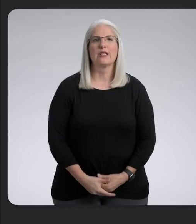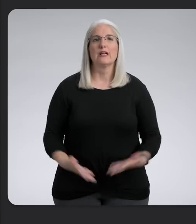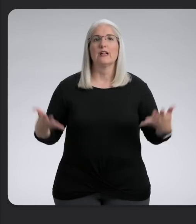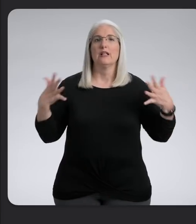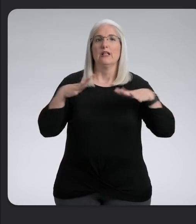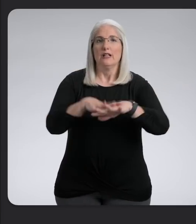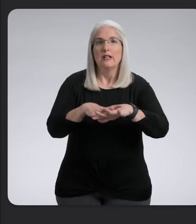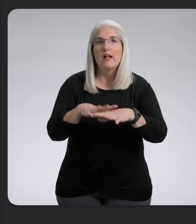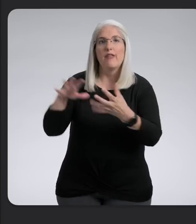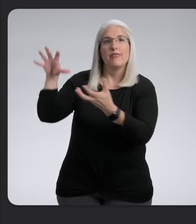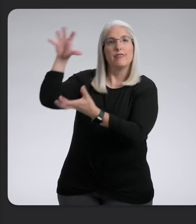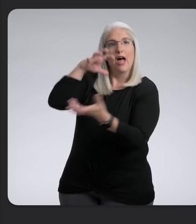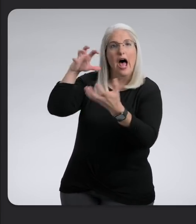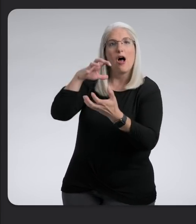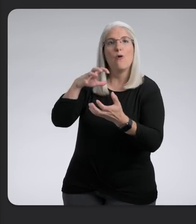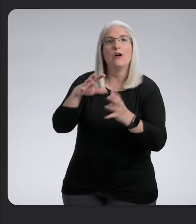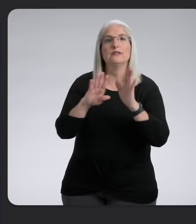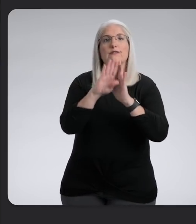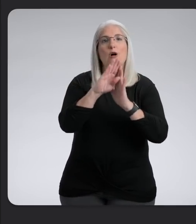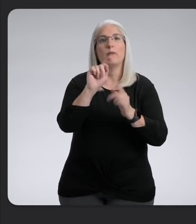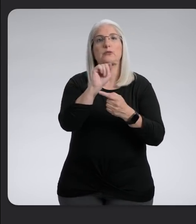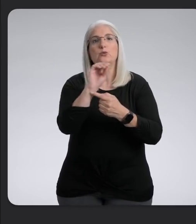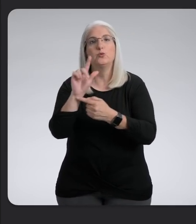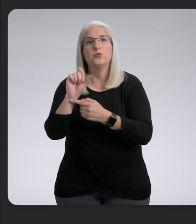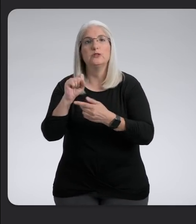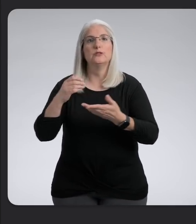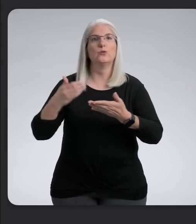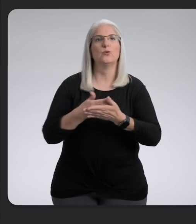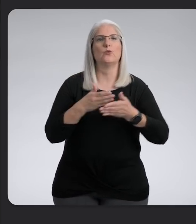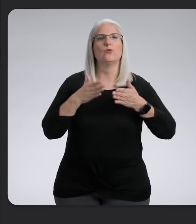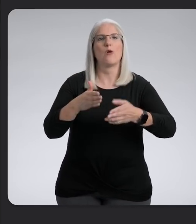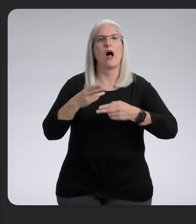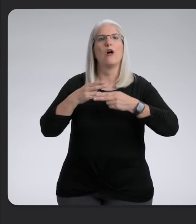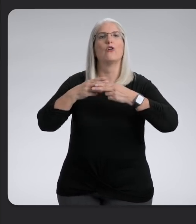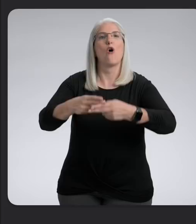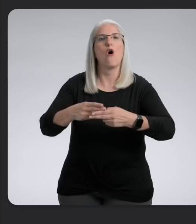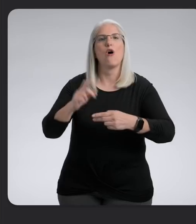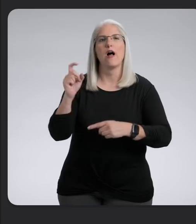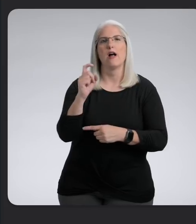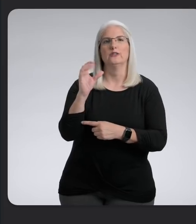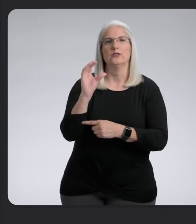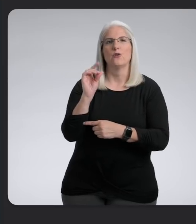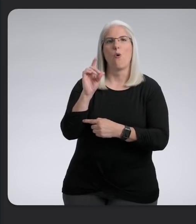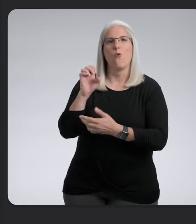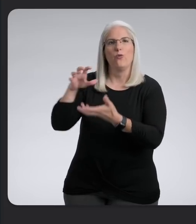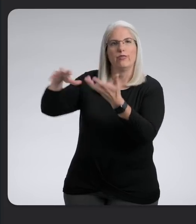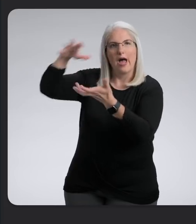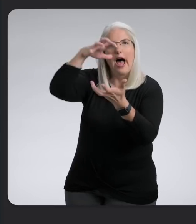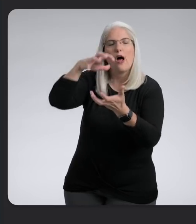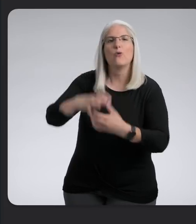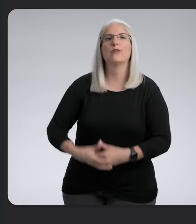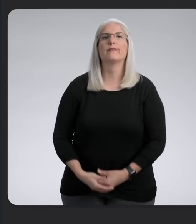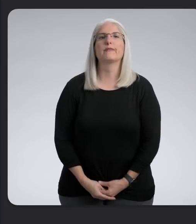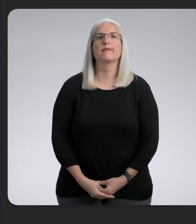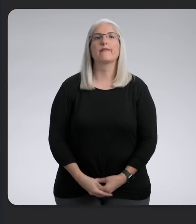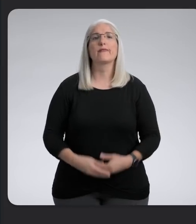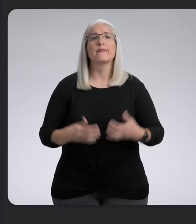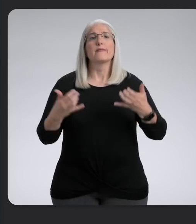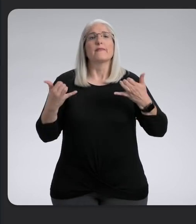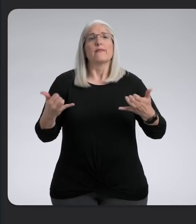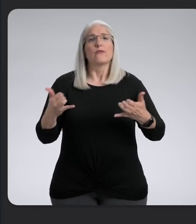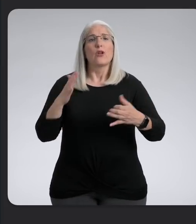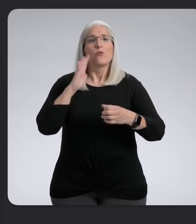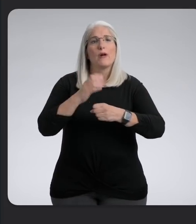in a powerful new way, and it's called Xcode Cloud. Today, creating an app requires